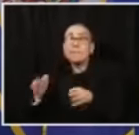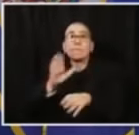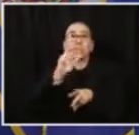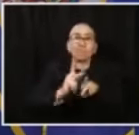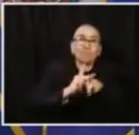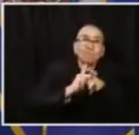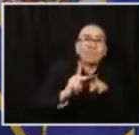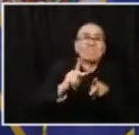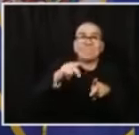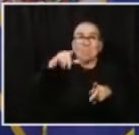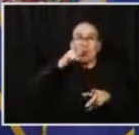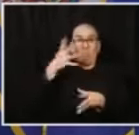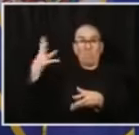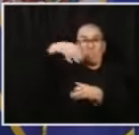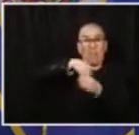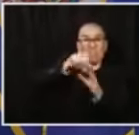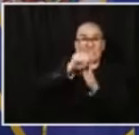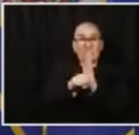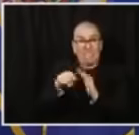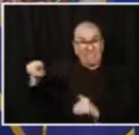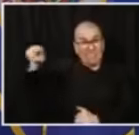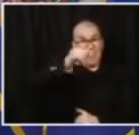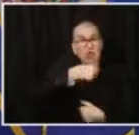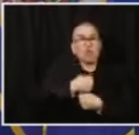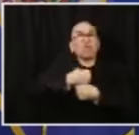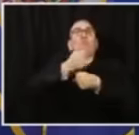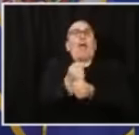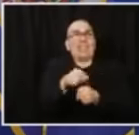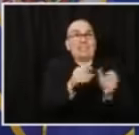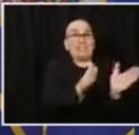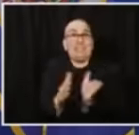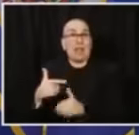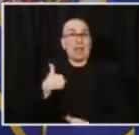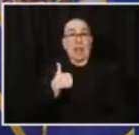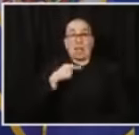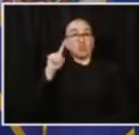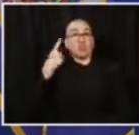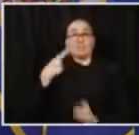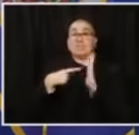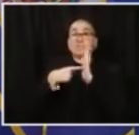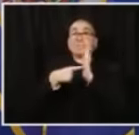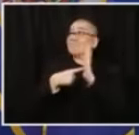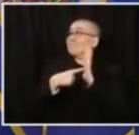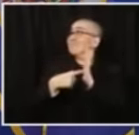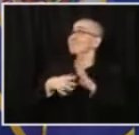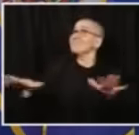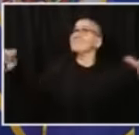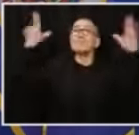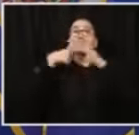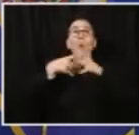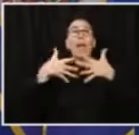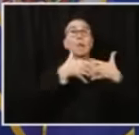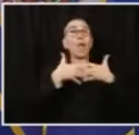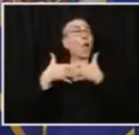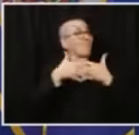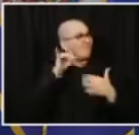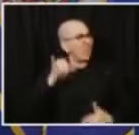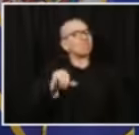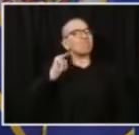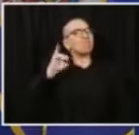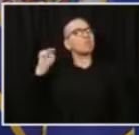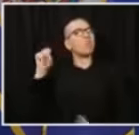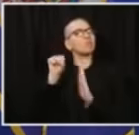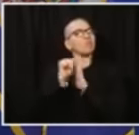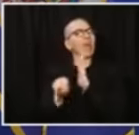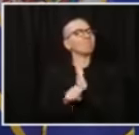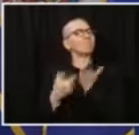is the model for a lot of the rest of the country. We're prepared. We are on the doorstep of starting this. The end of COVID is out there.